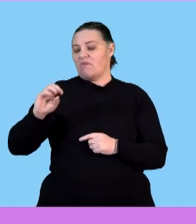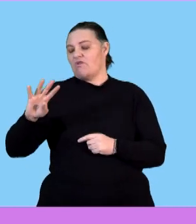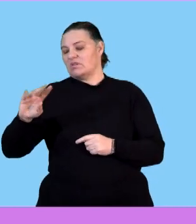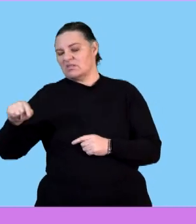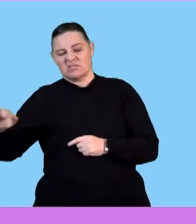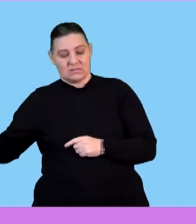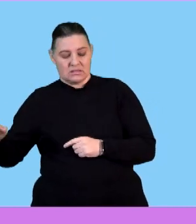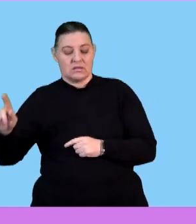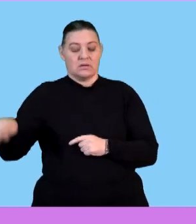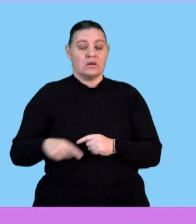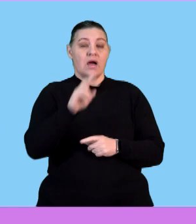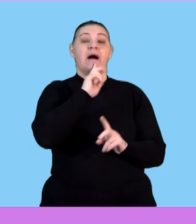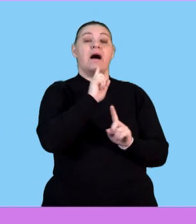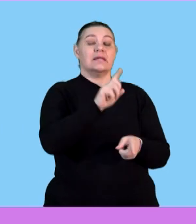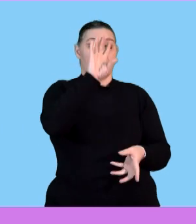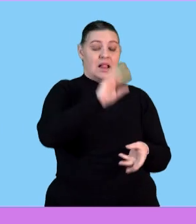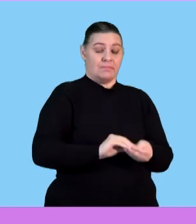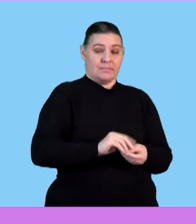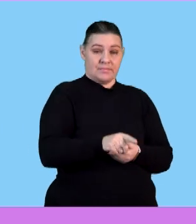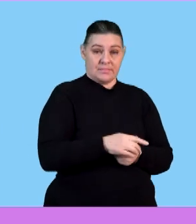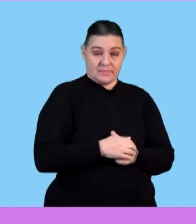1,619.046. This gives me